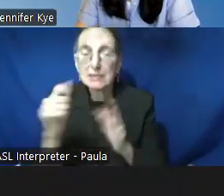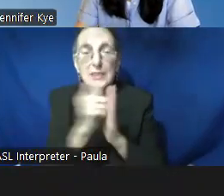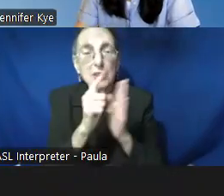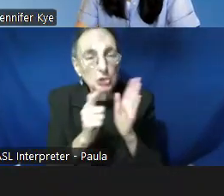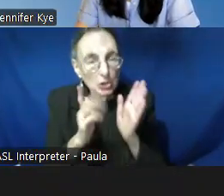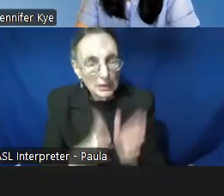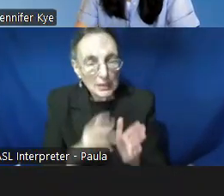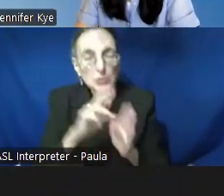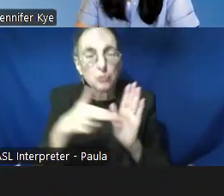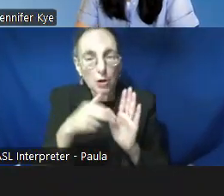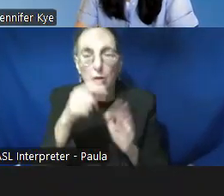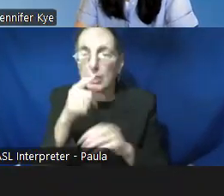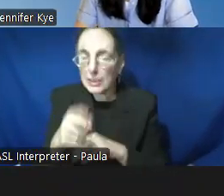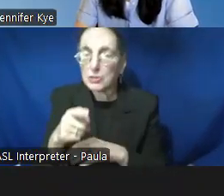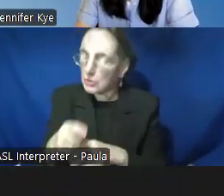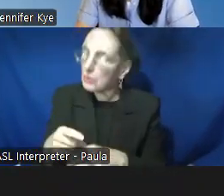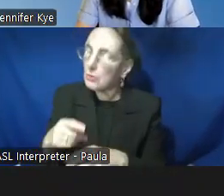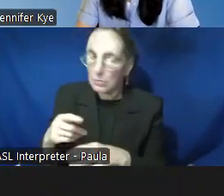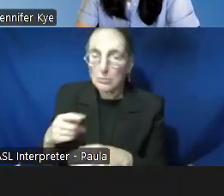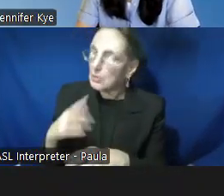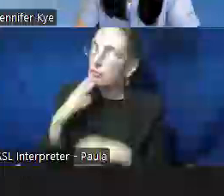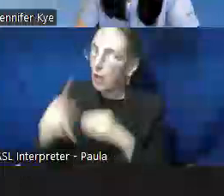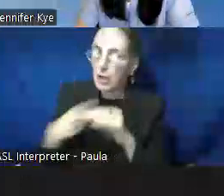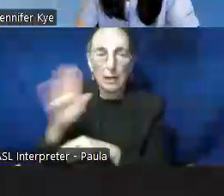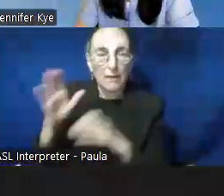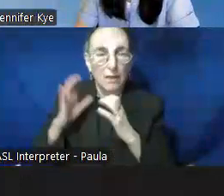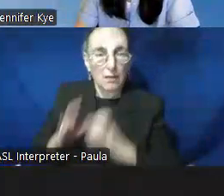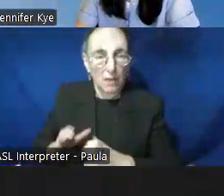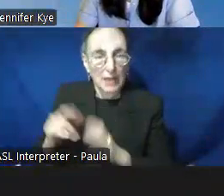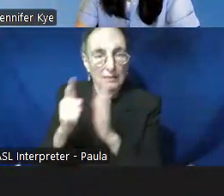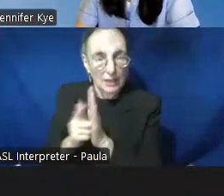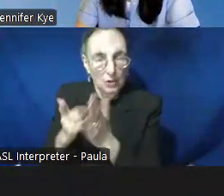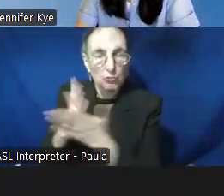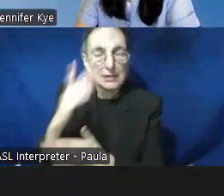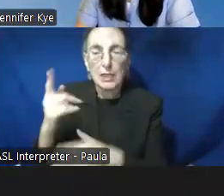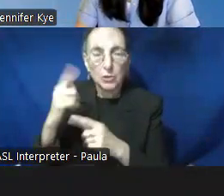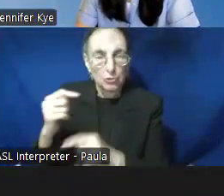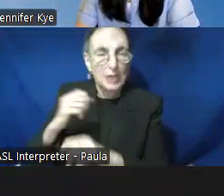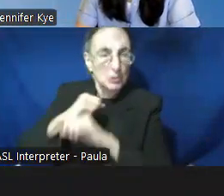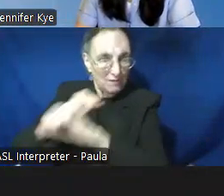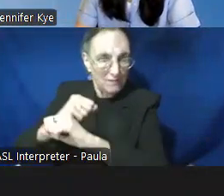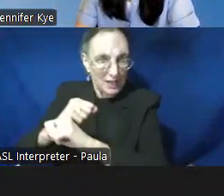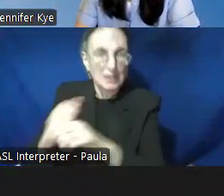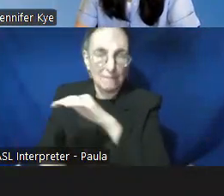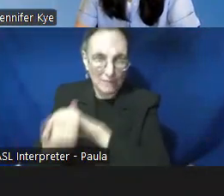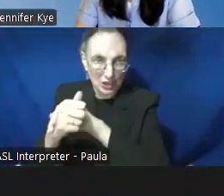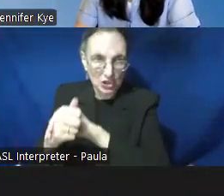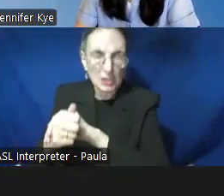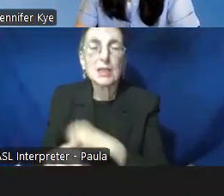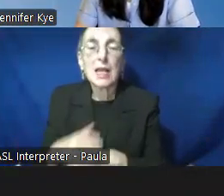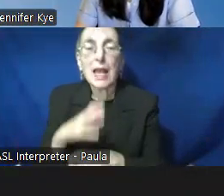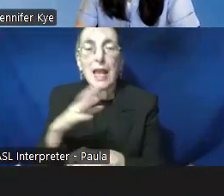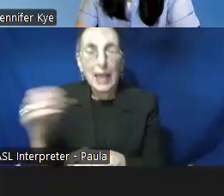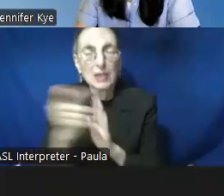enforce a client's legal rights and of course try to prevent eviction and housing instability. And attorneys can